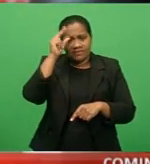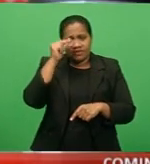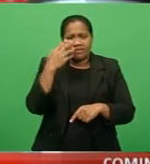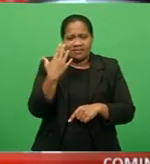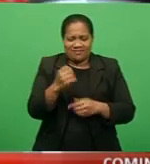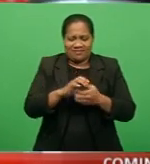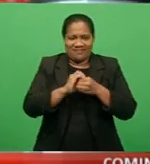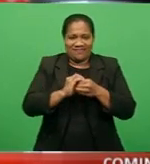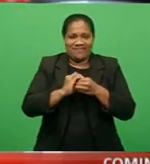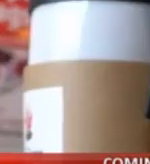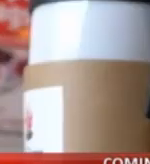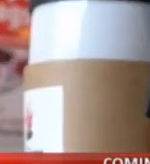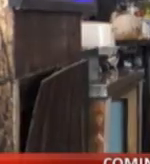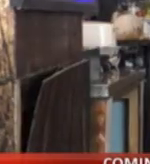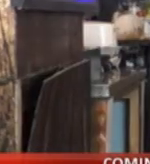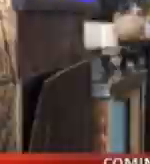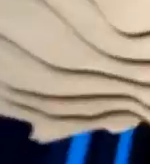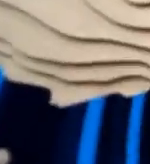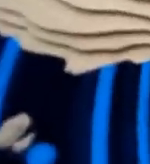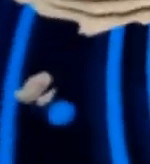business.